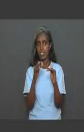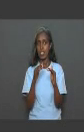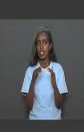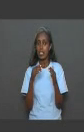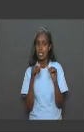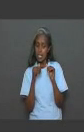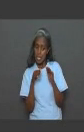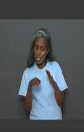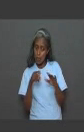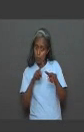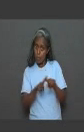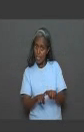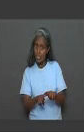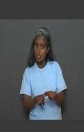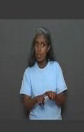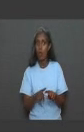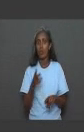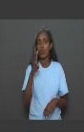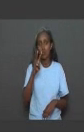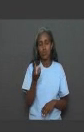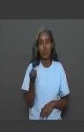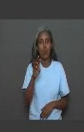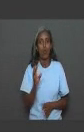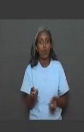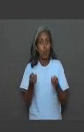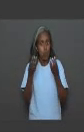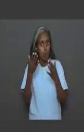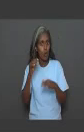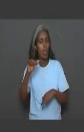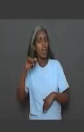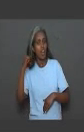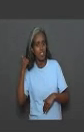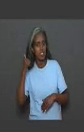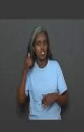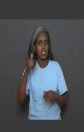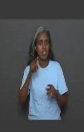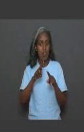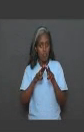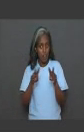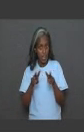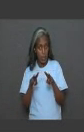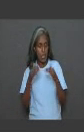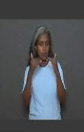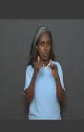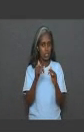quantity depends on two or more other variable